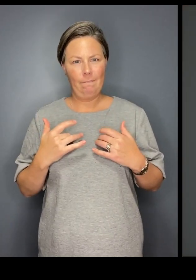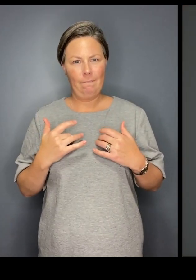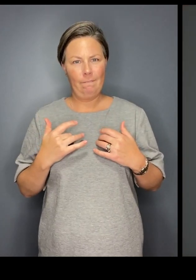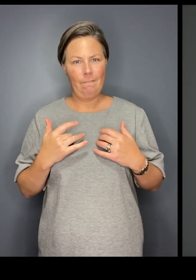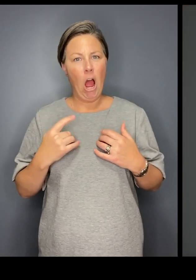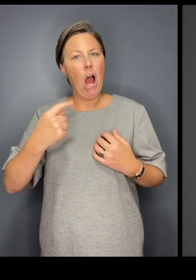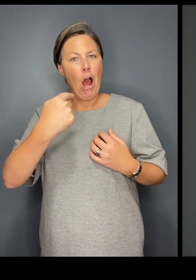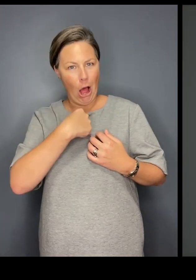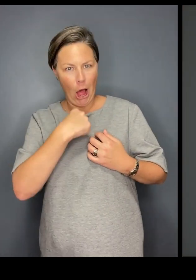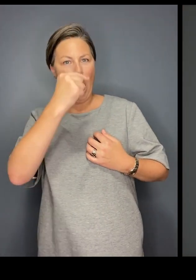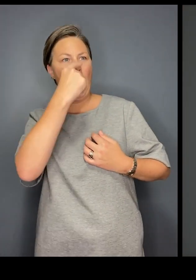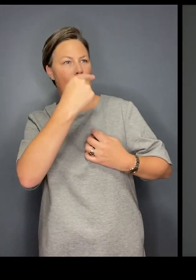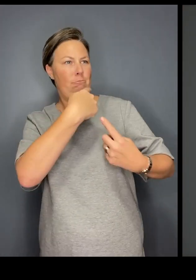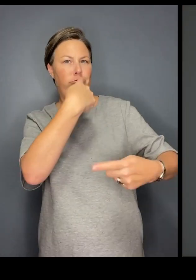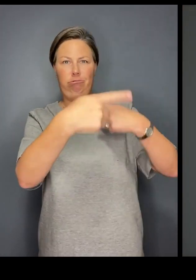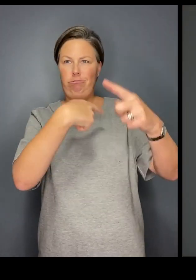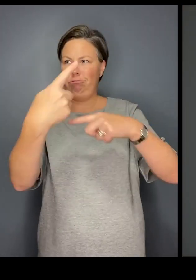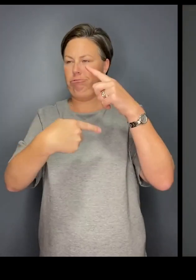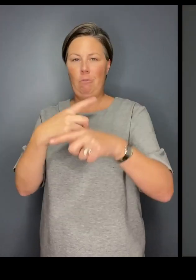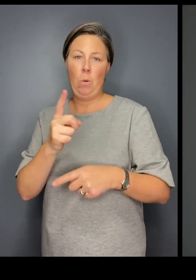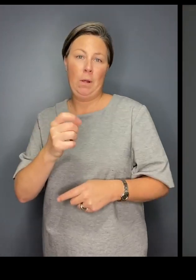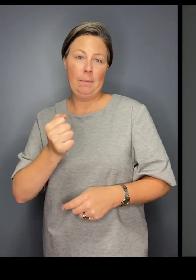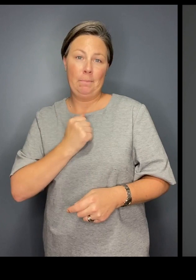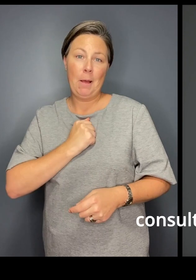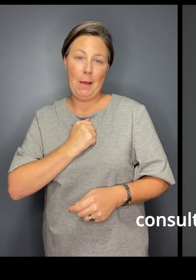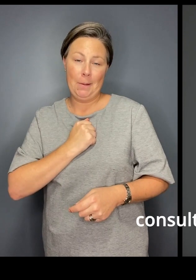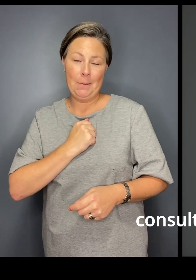When a health service